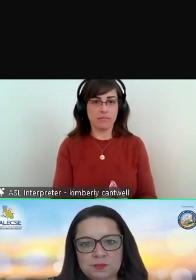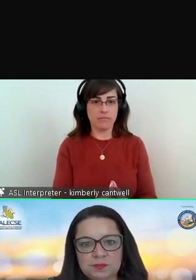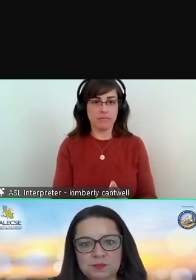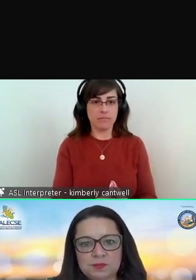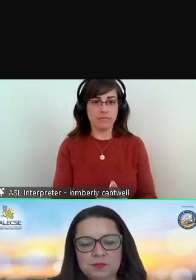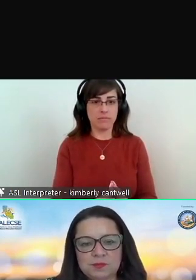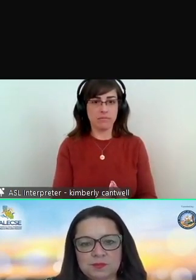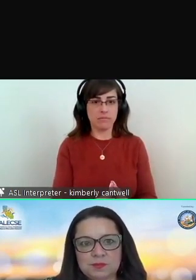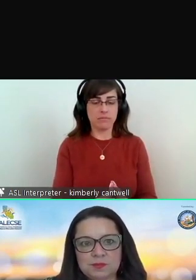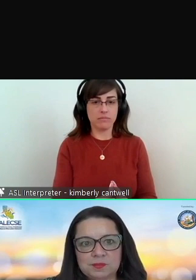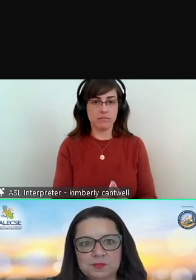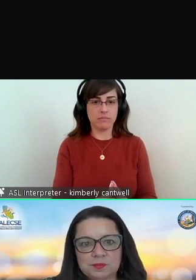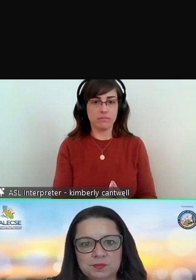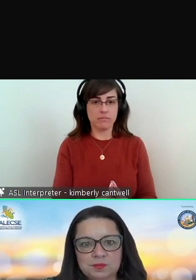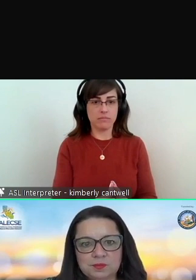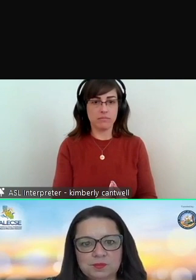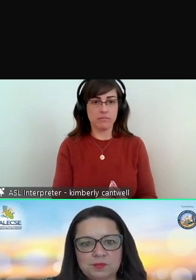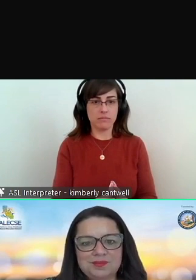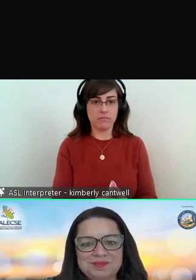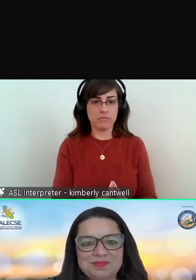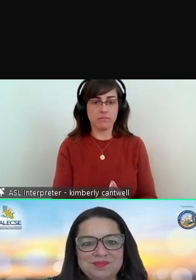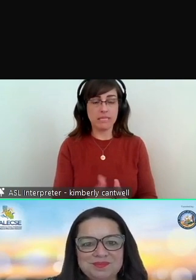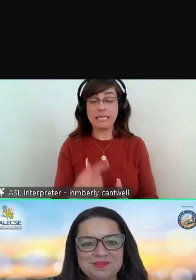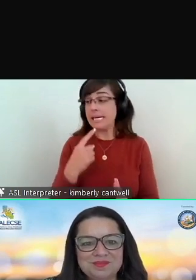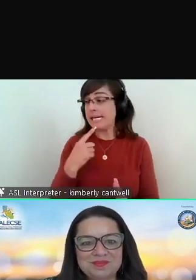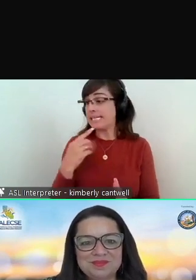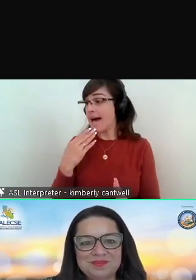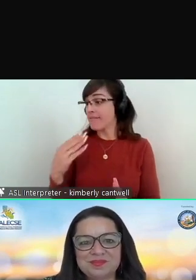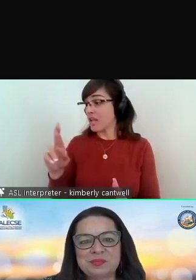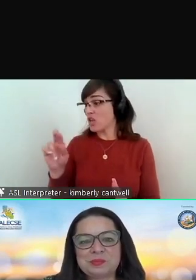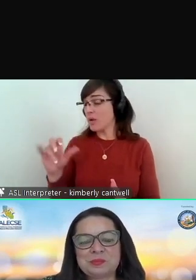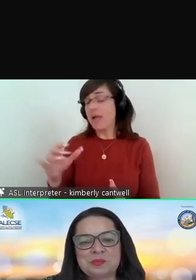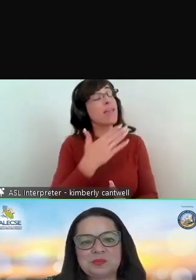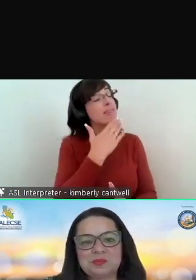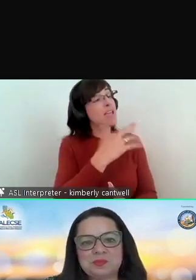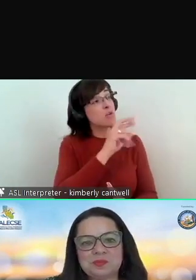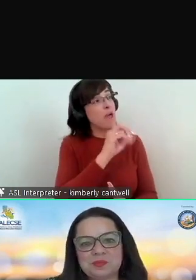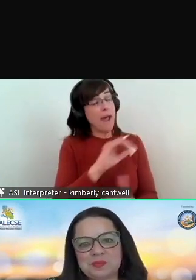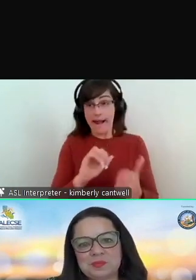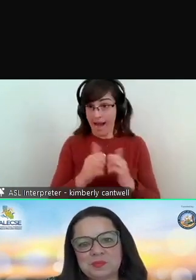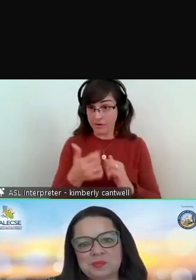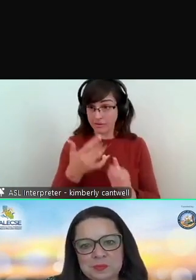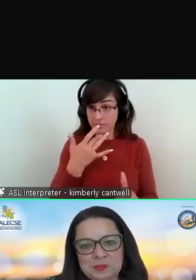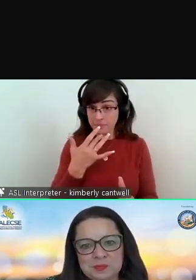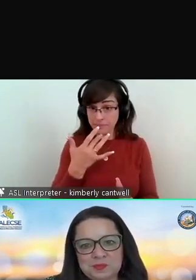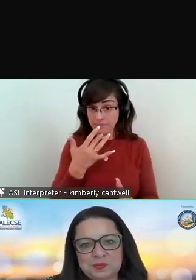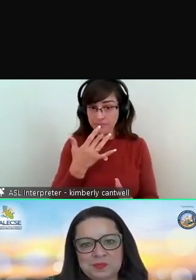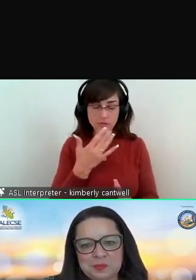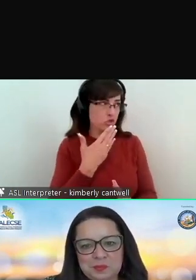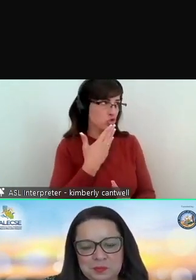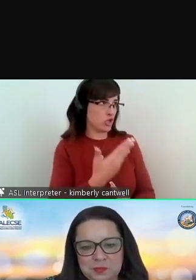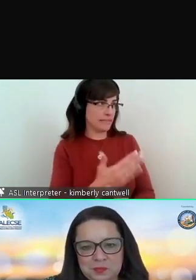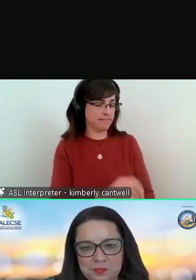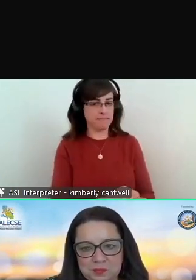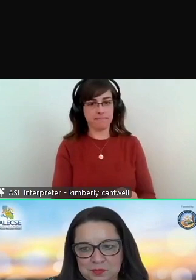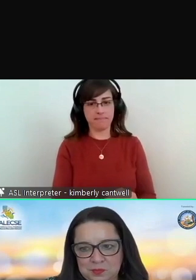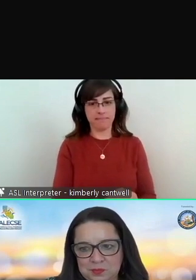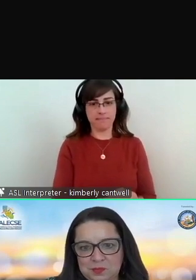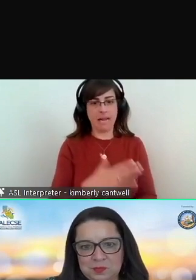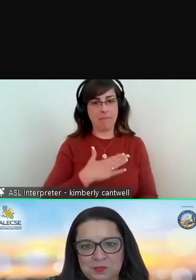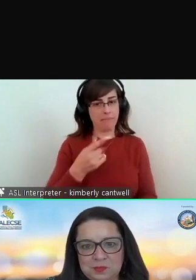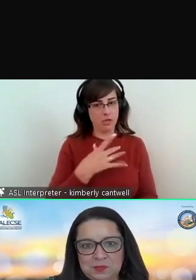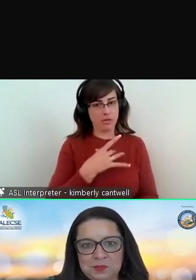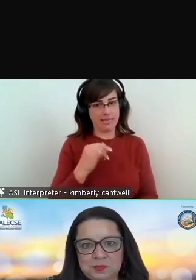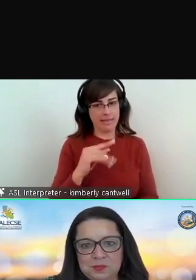Can you say thank you, Ray? Thank you, Ray. How is it? Good. I'm so glad you like